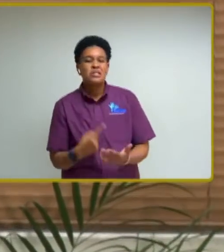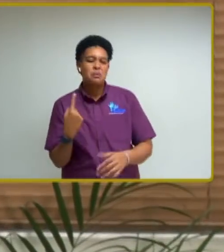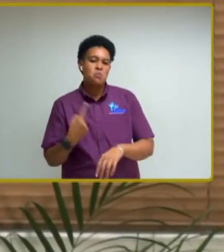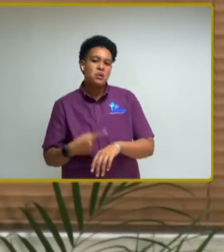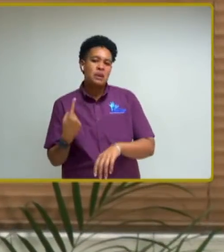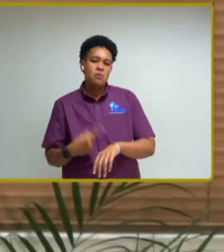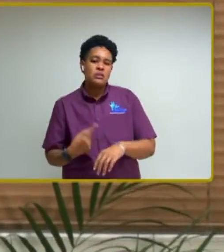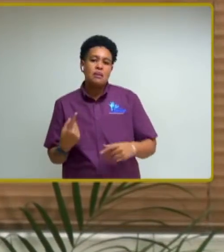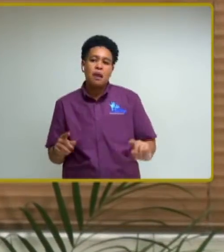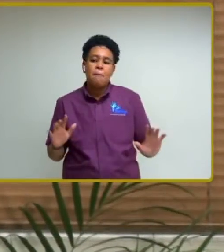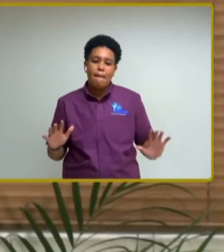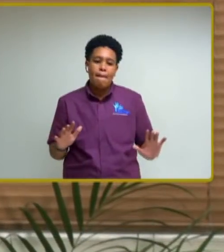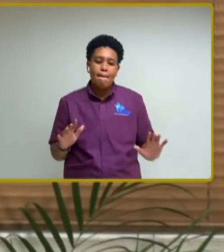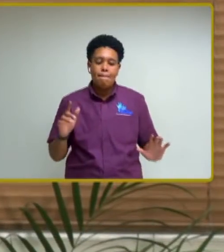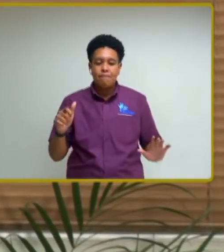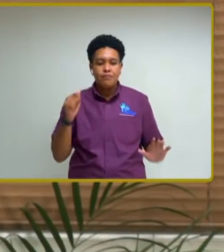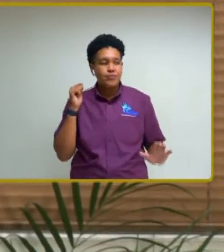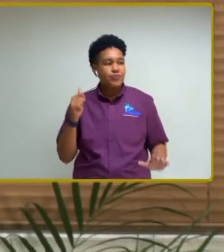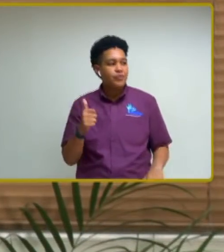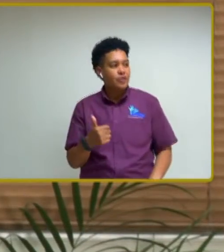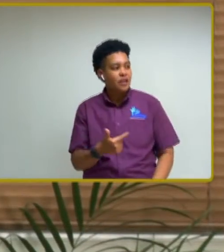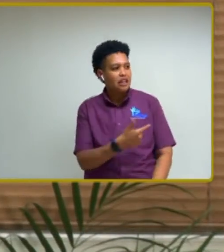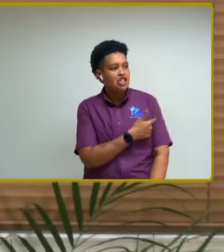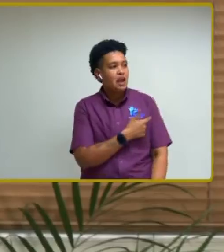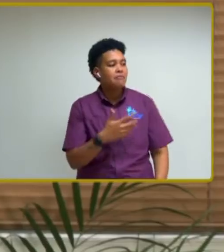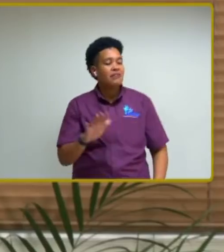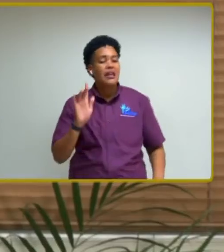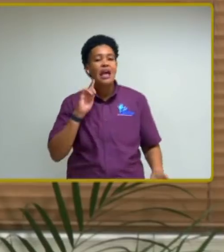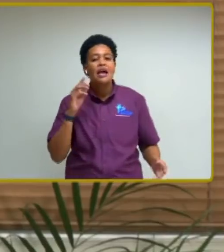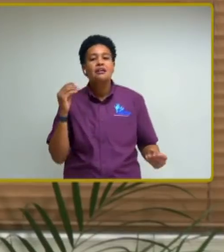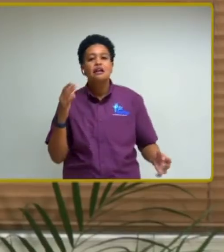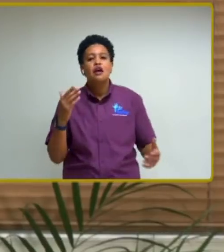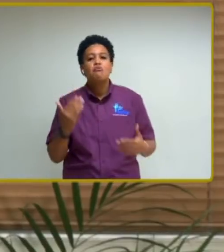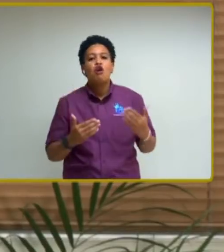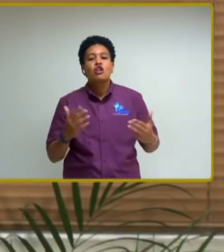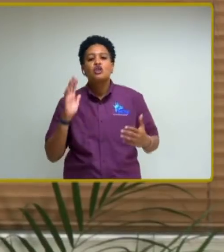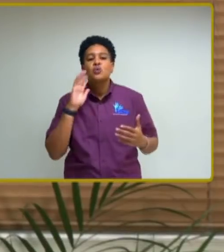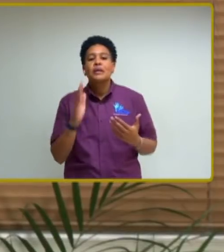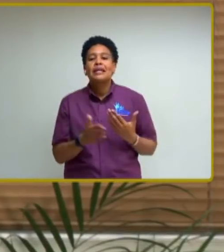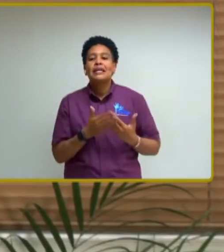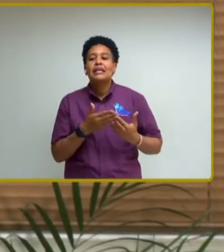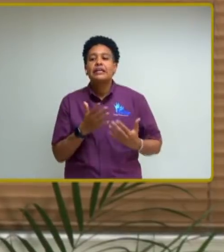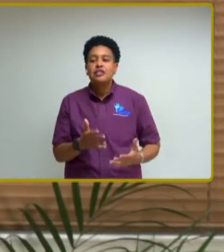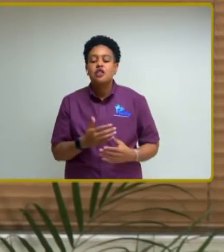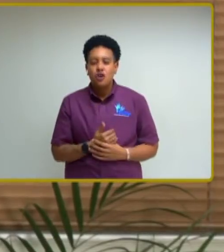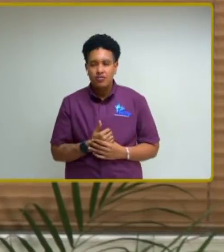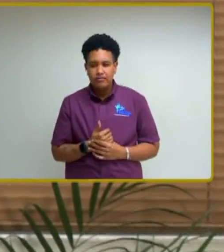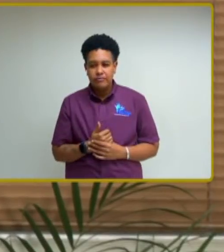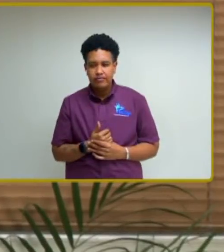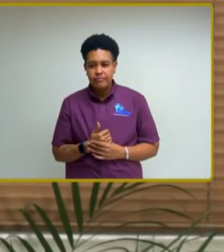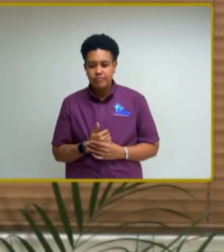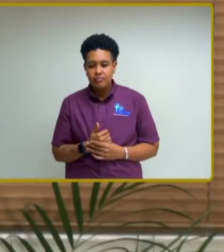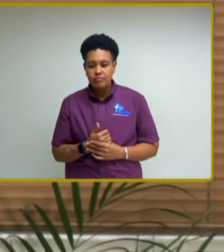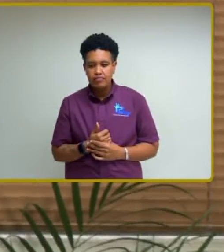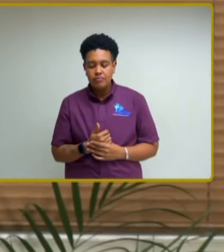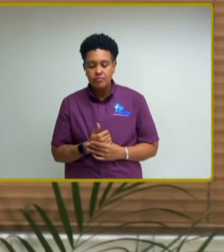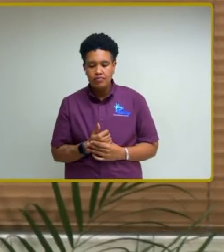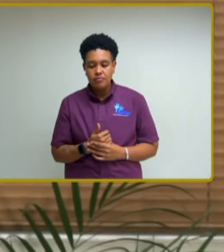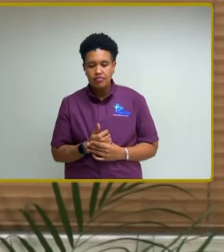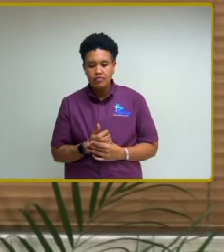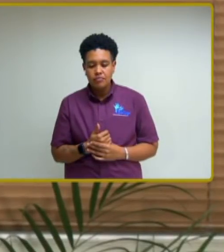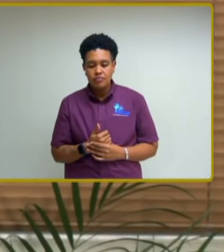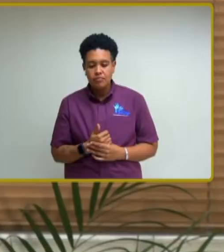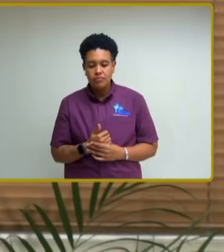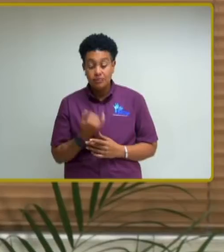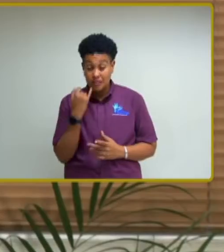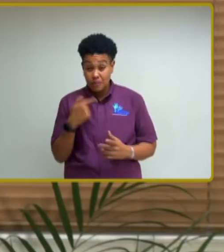application. So both the jab itself and the administration of the process would be easier. So to the extent that we can get that brand,